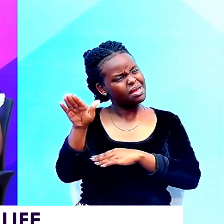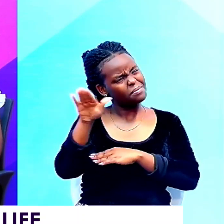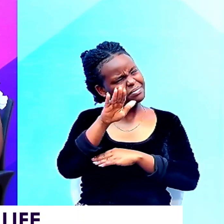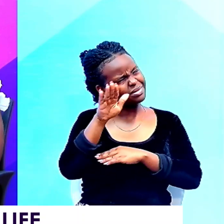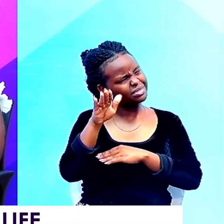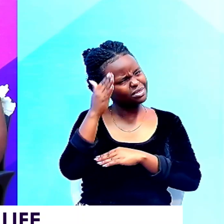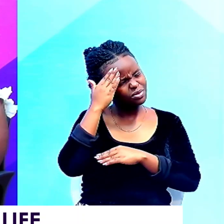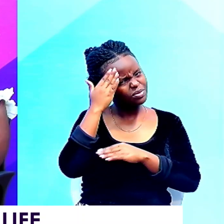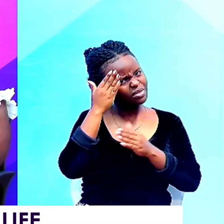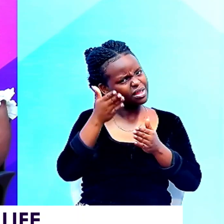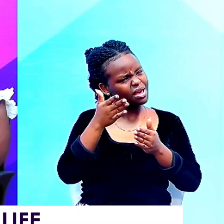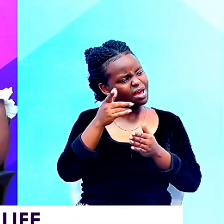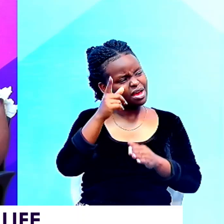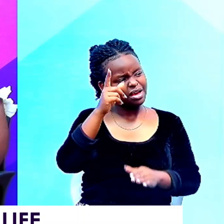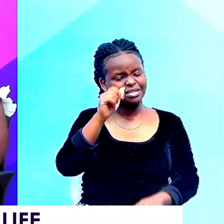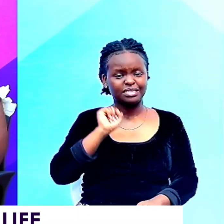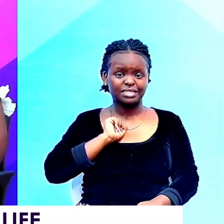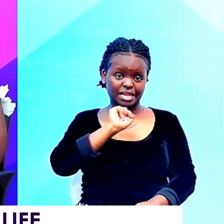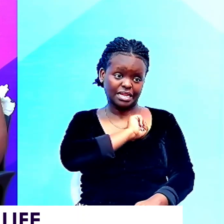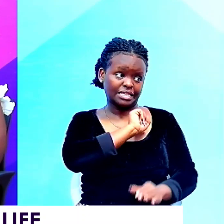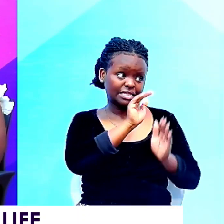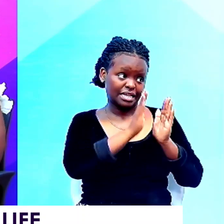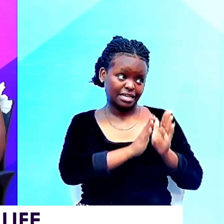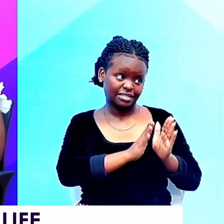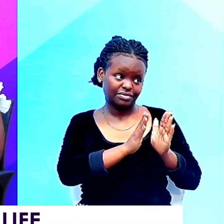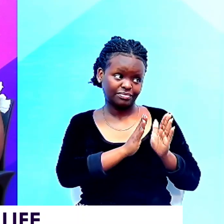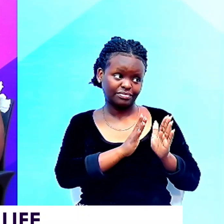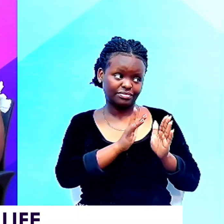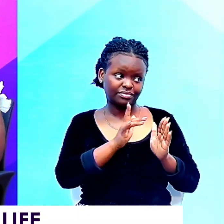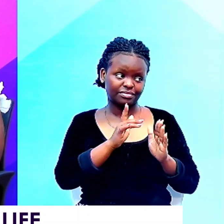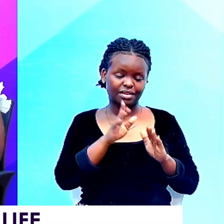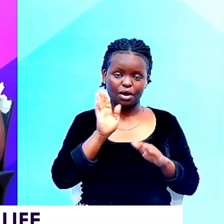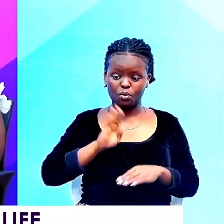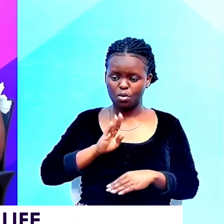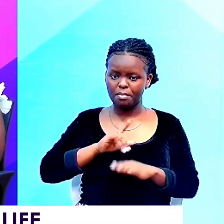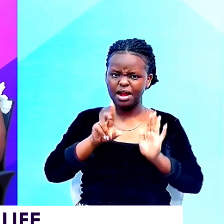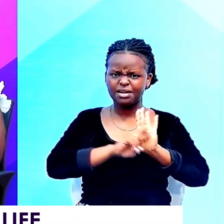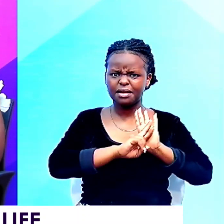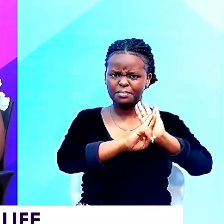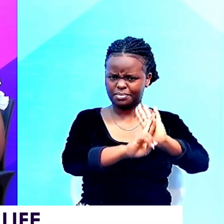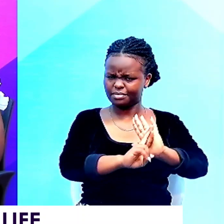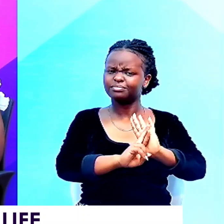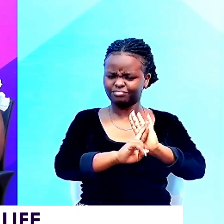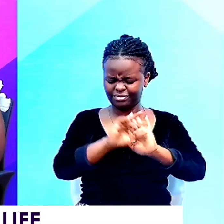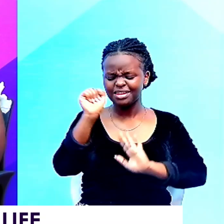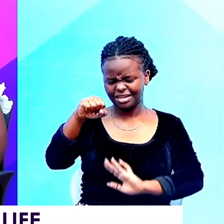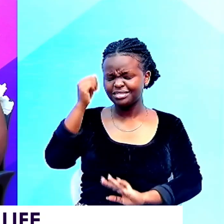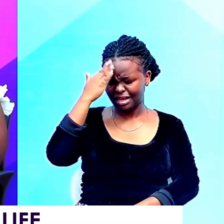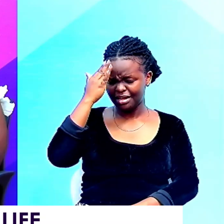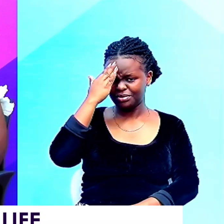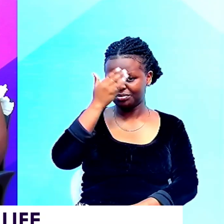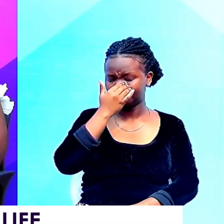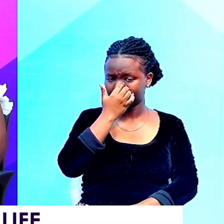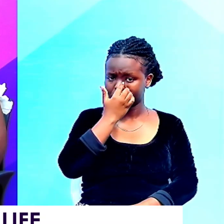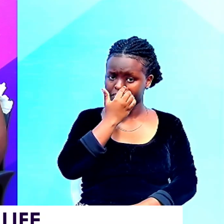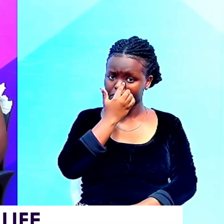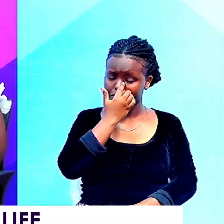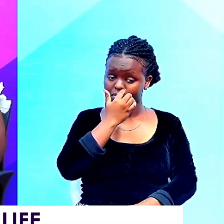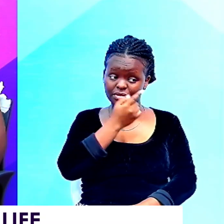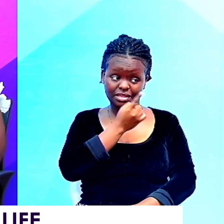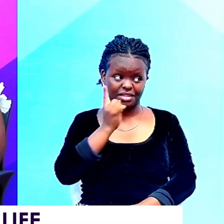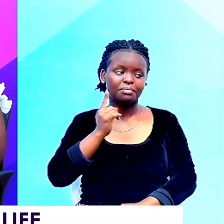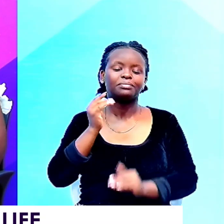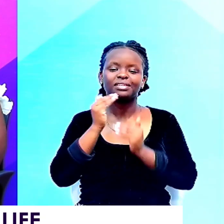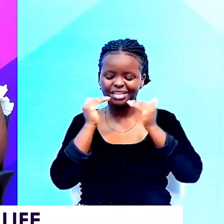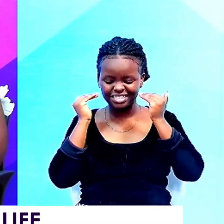Yeah, I remember the senator. Yes. Toto, the women rep. Yes. Yeah, those are Totos that we smiled